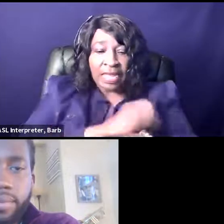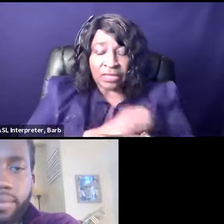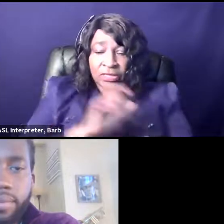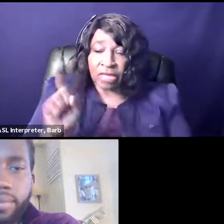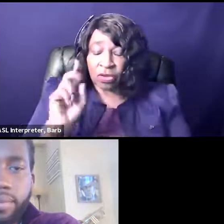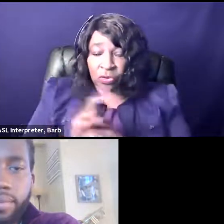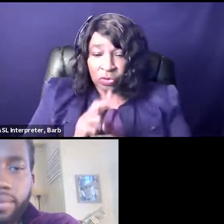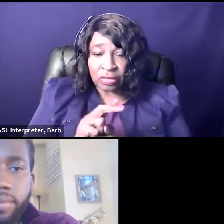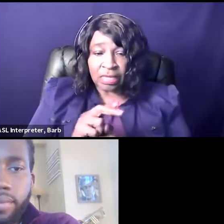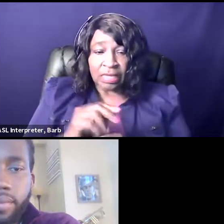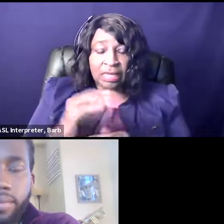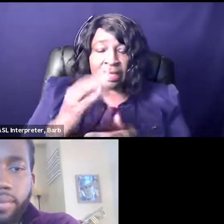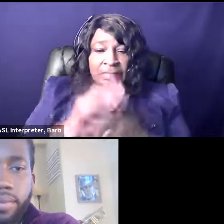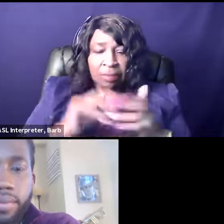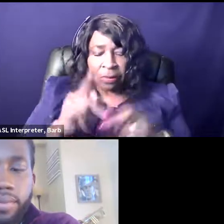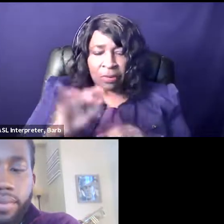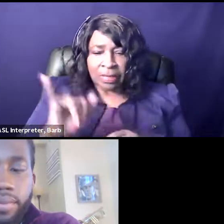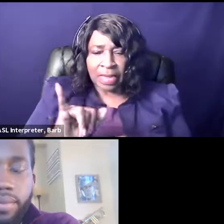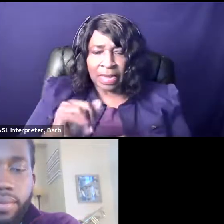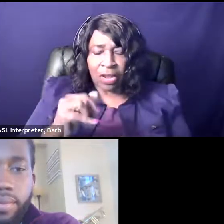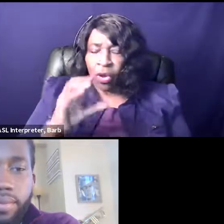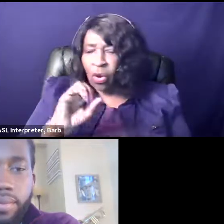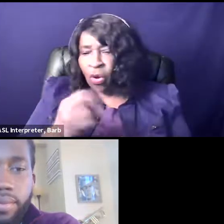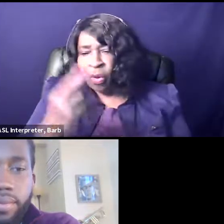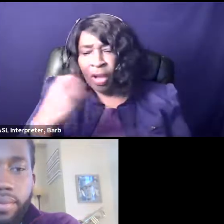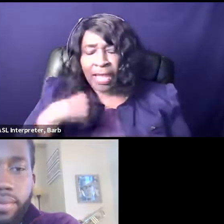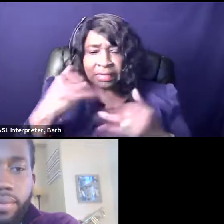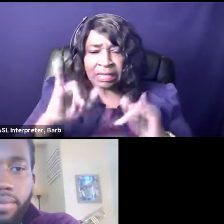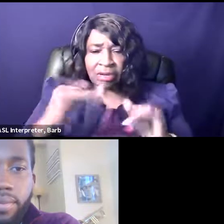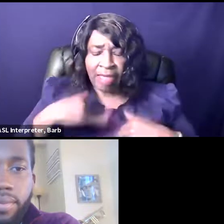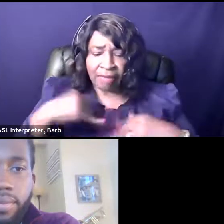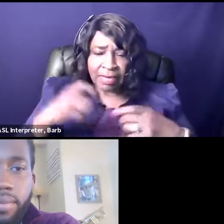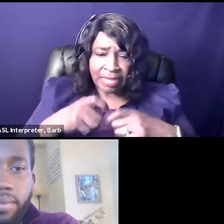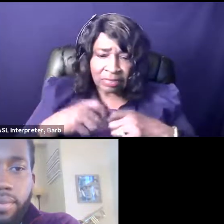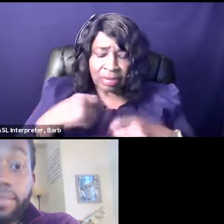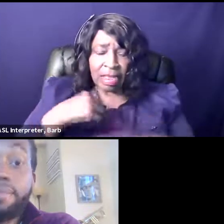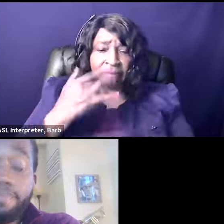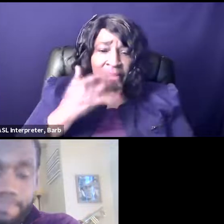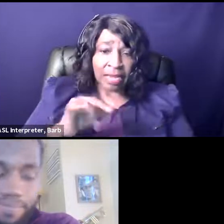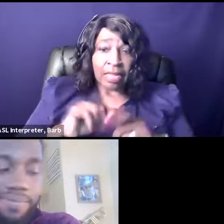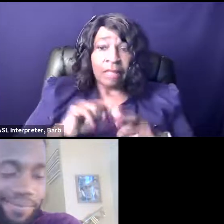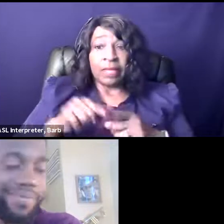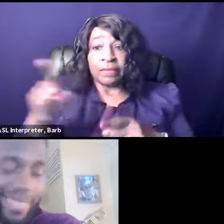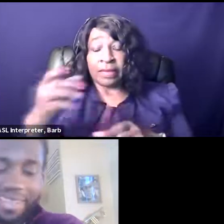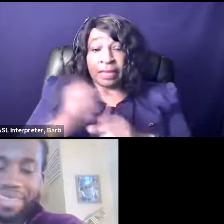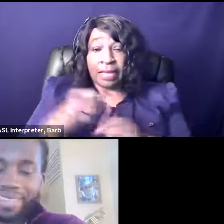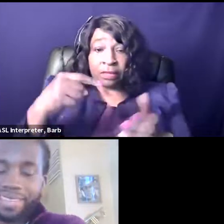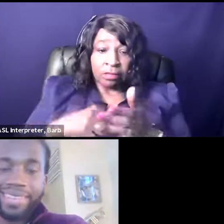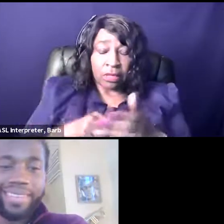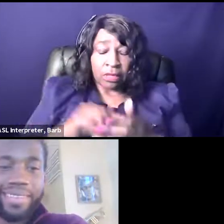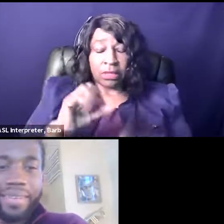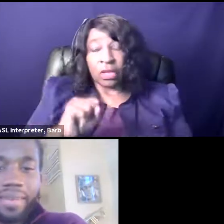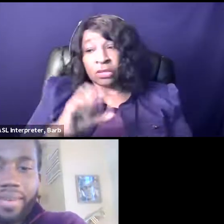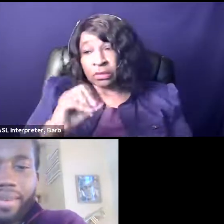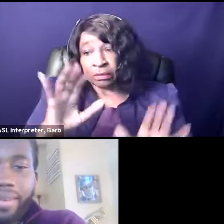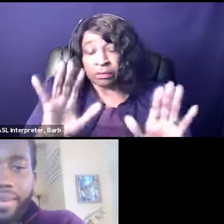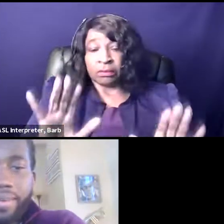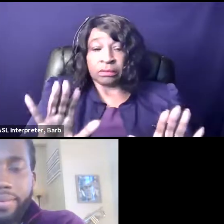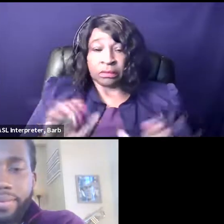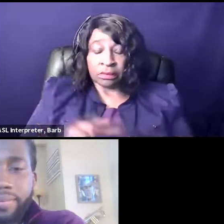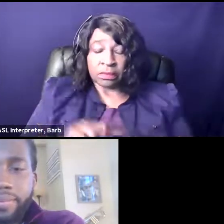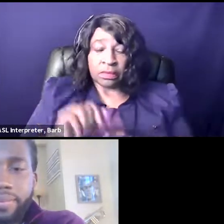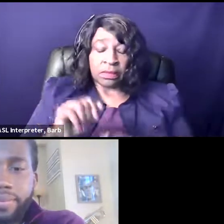some people were like, oh, I still have electricity, I'm lucky. And then they got their utility bill, right? And so,